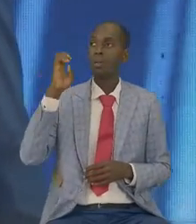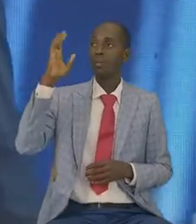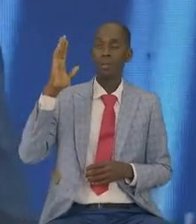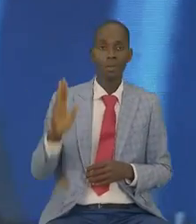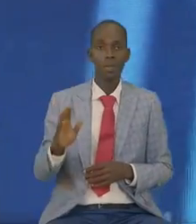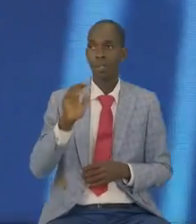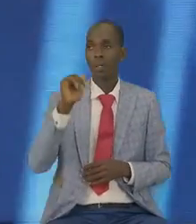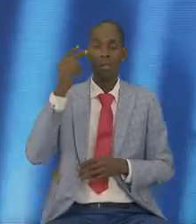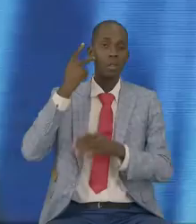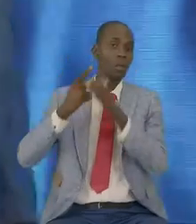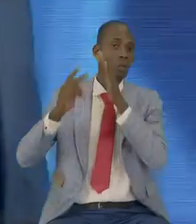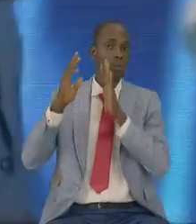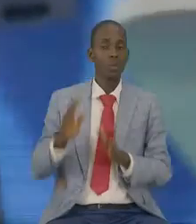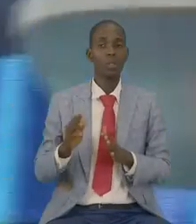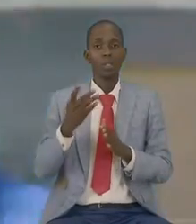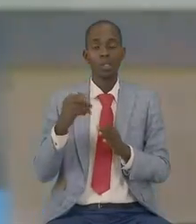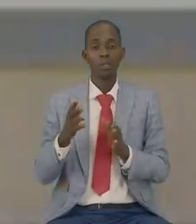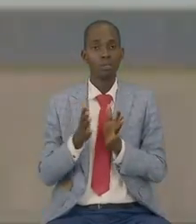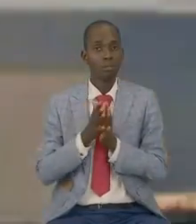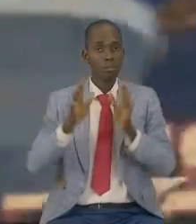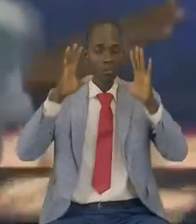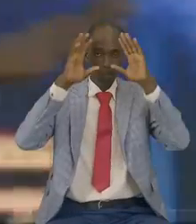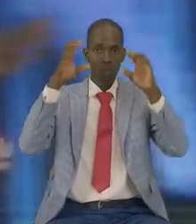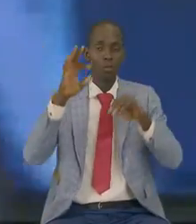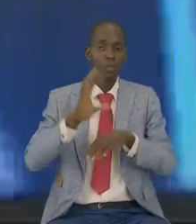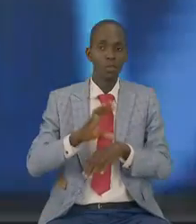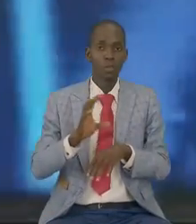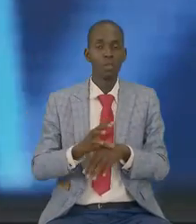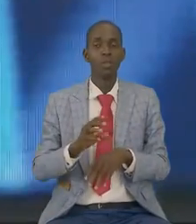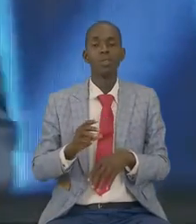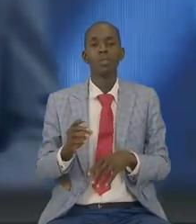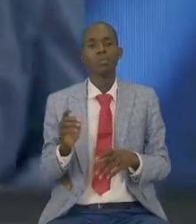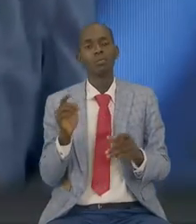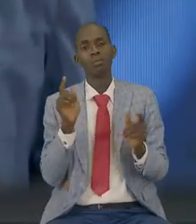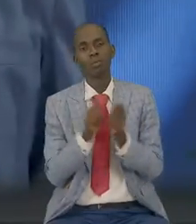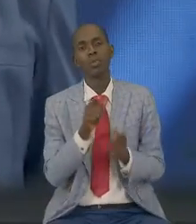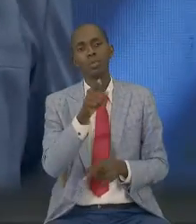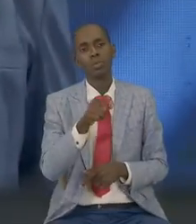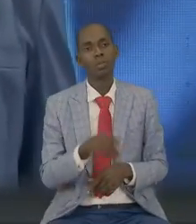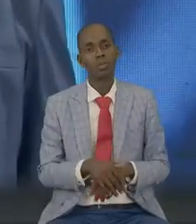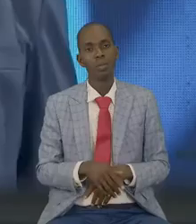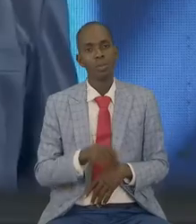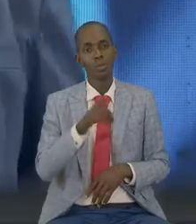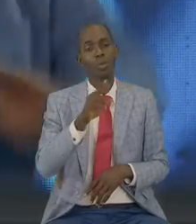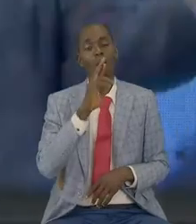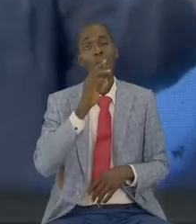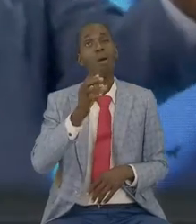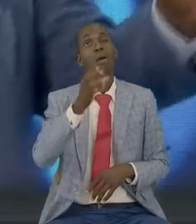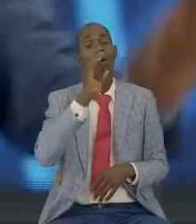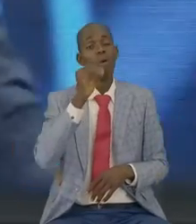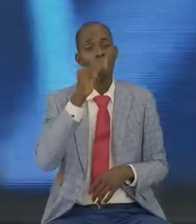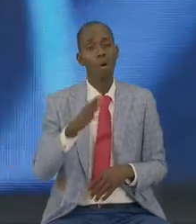prophet, a founder, an overseer, the high priest, told you, drunken woman, take